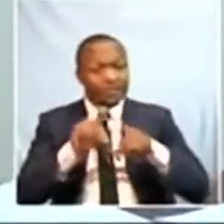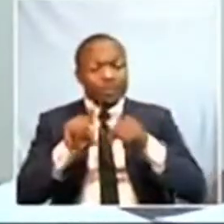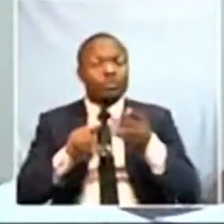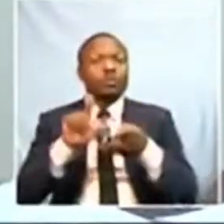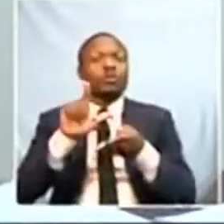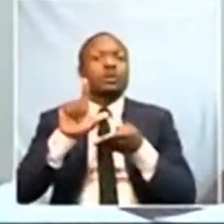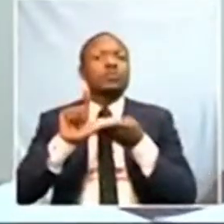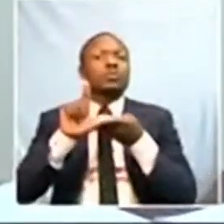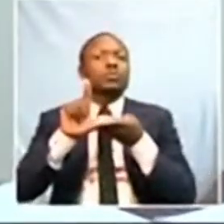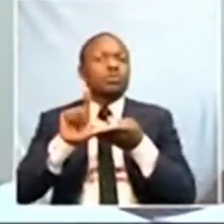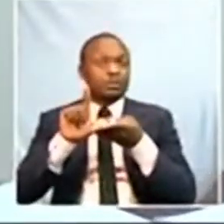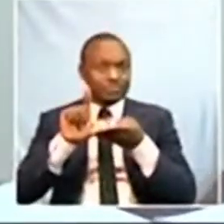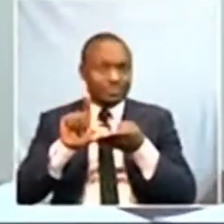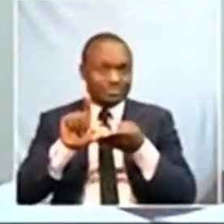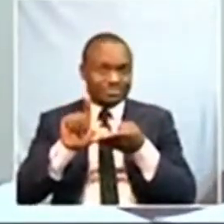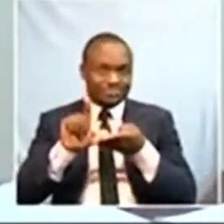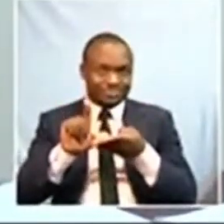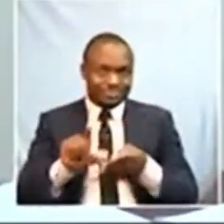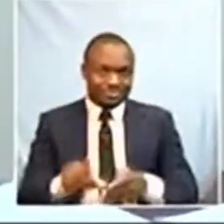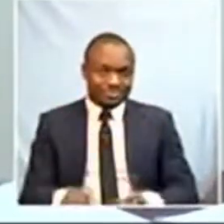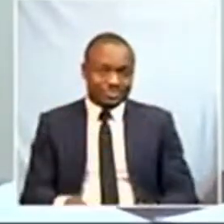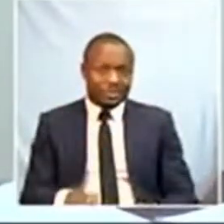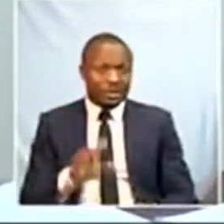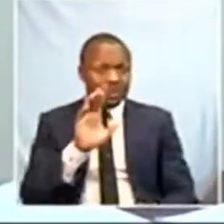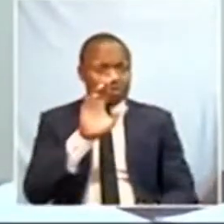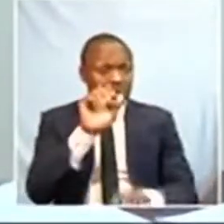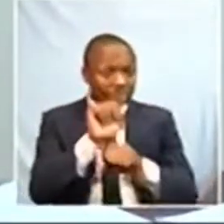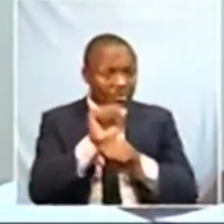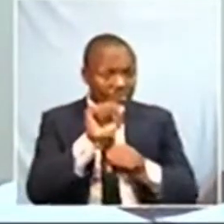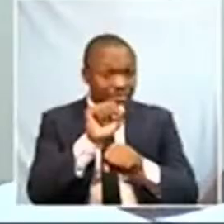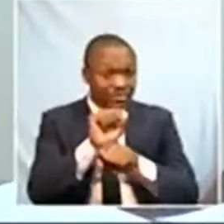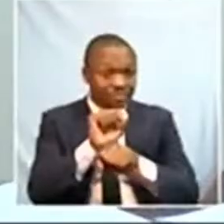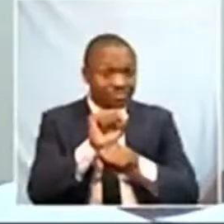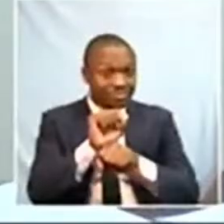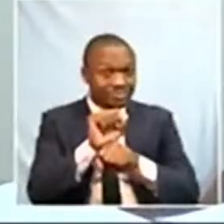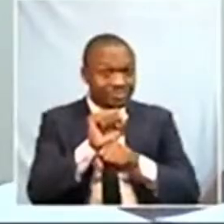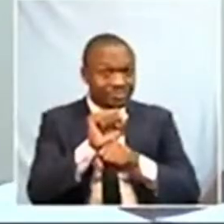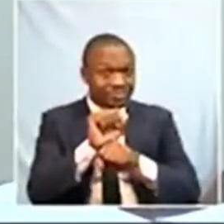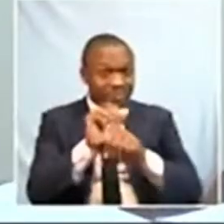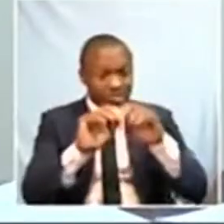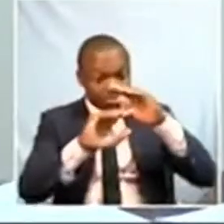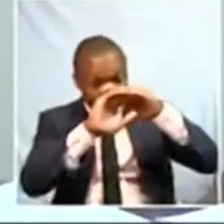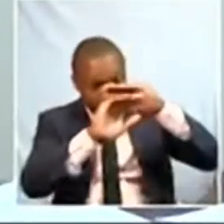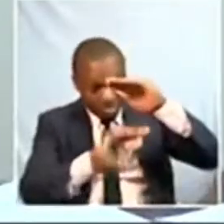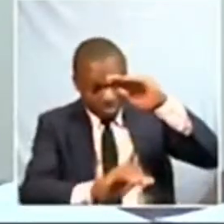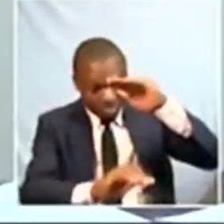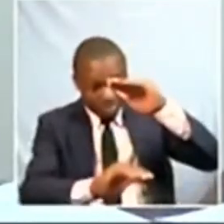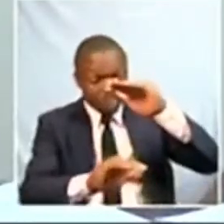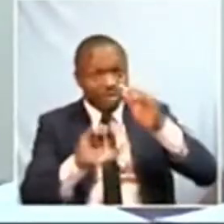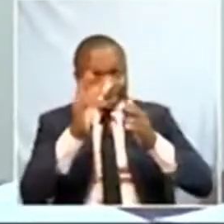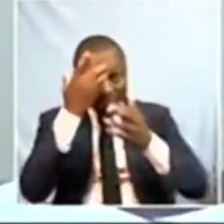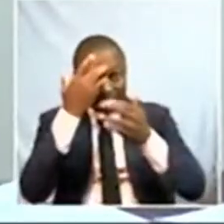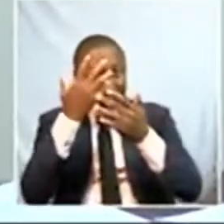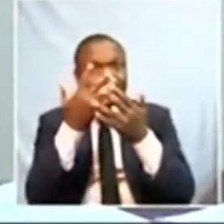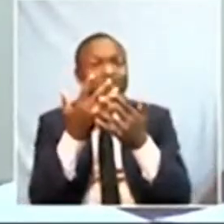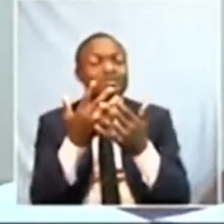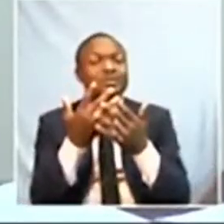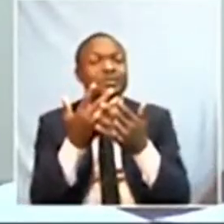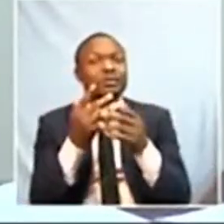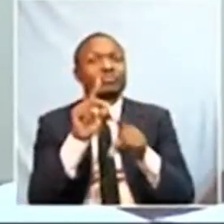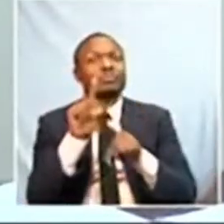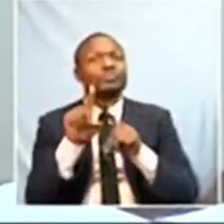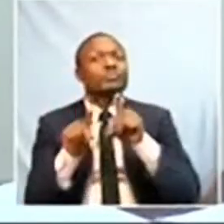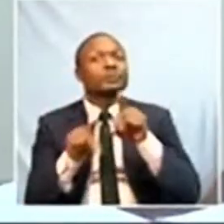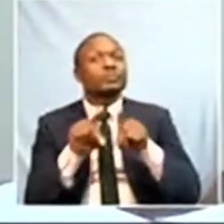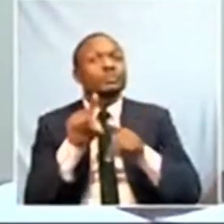Lukulu itself. Your performance is below the expectations of the